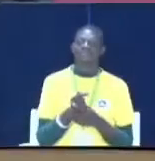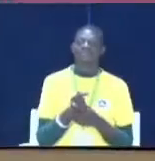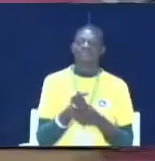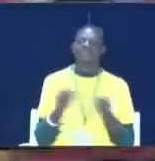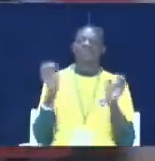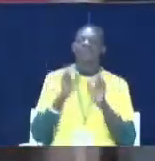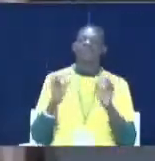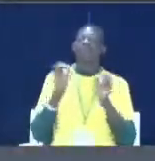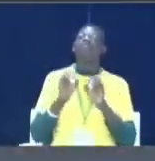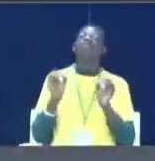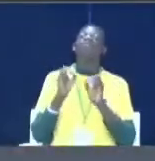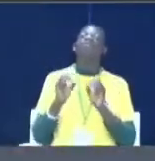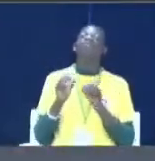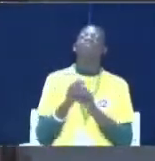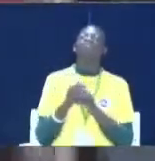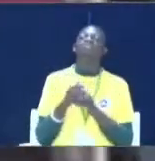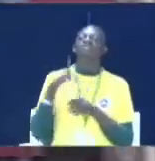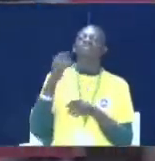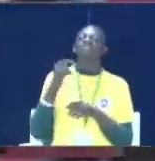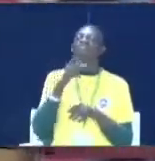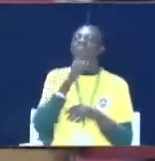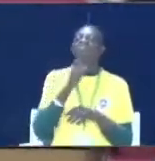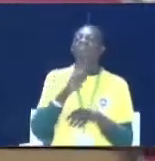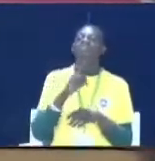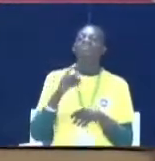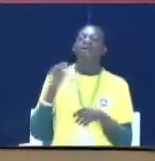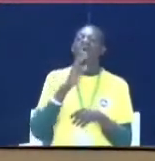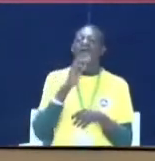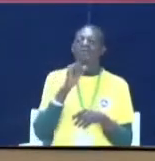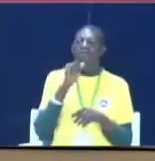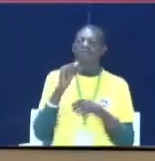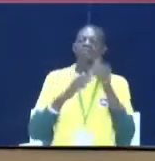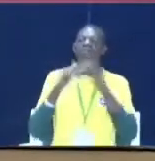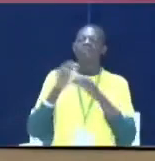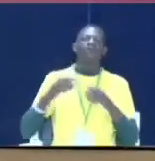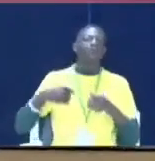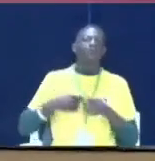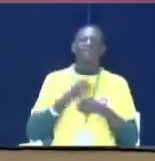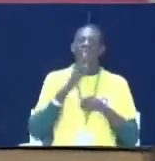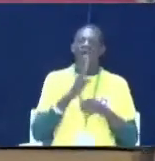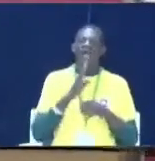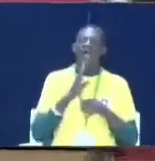Oh! The old ones are not giving up. We are relaxing.